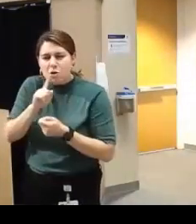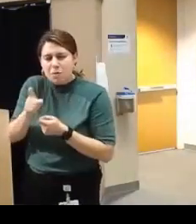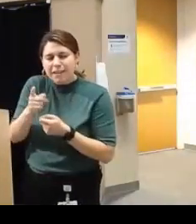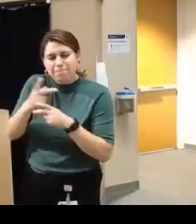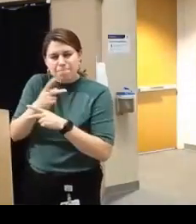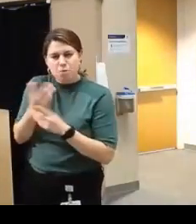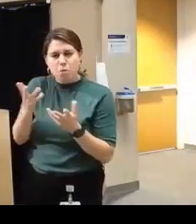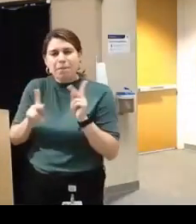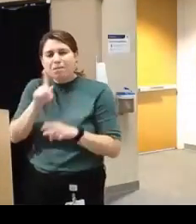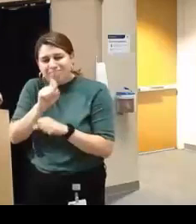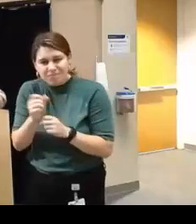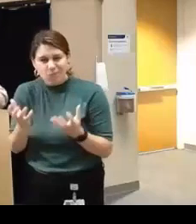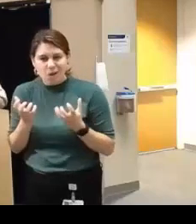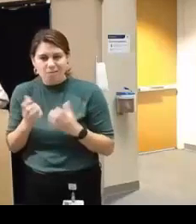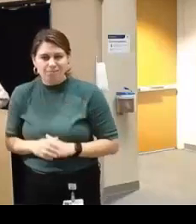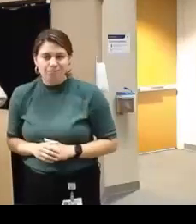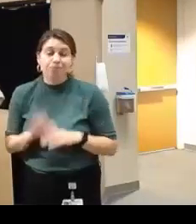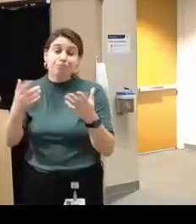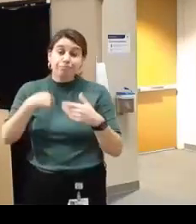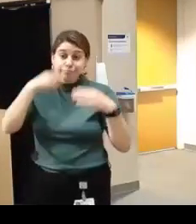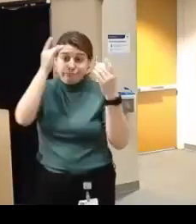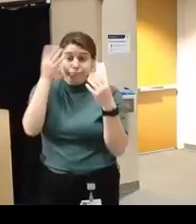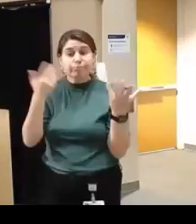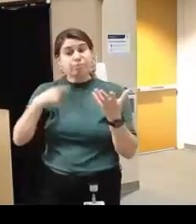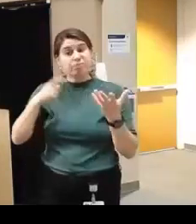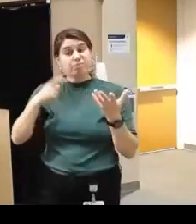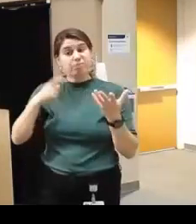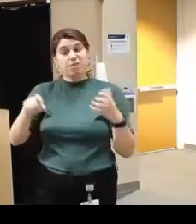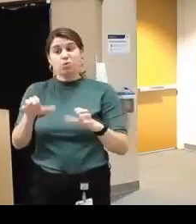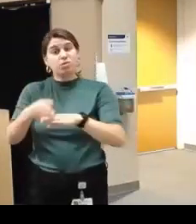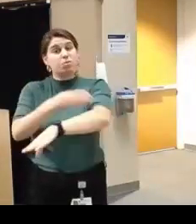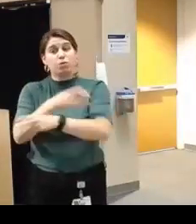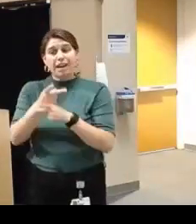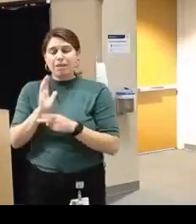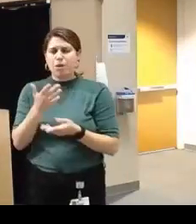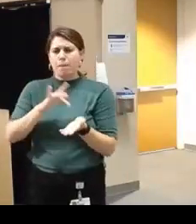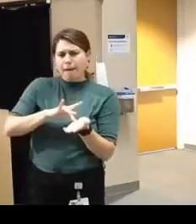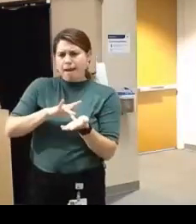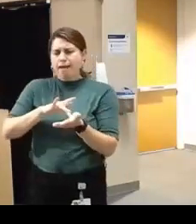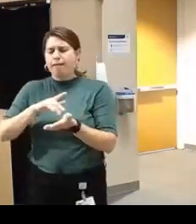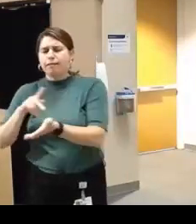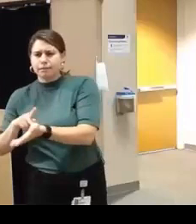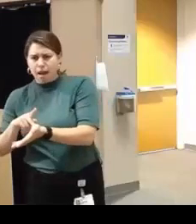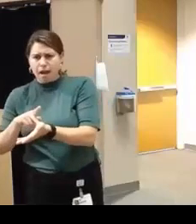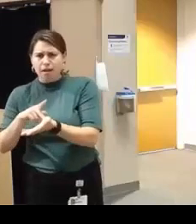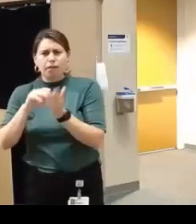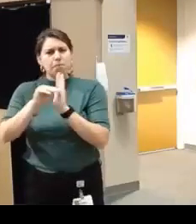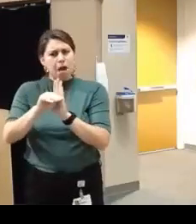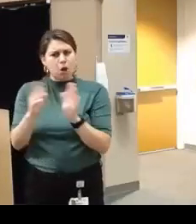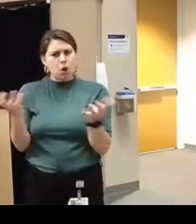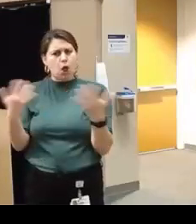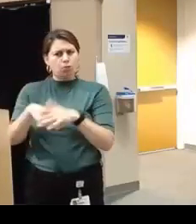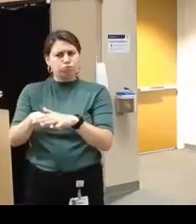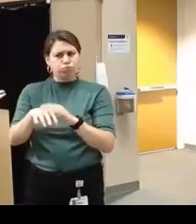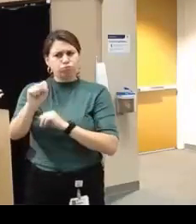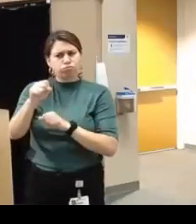So I started thinking about, well, what is it that we really need to do to improve care? I think that our med psych model makes sense, but what is it that we're doing?